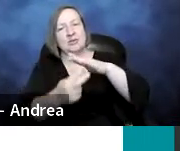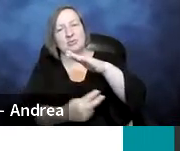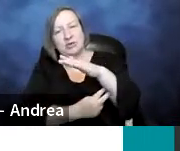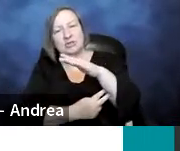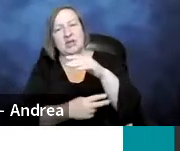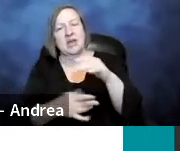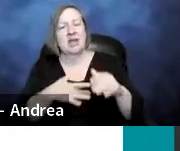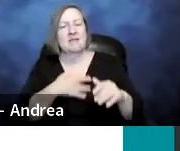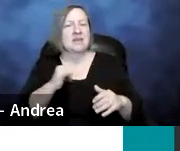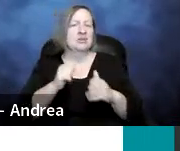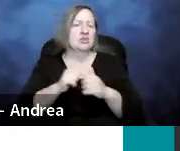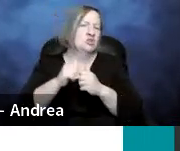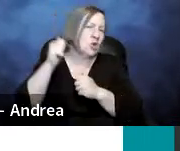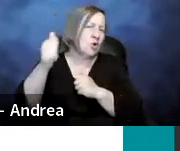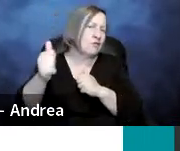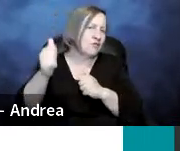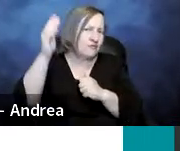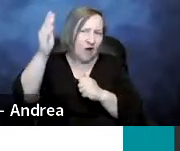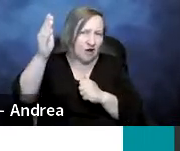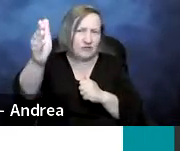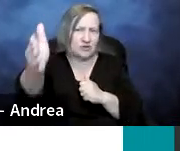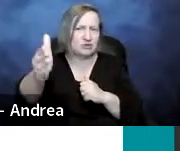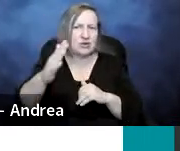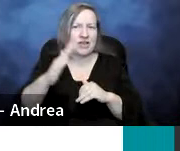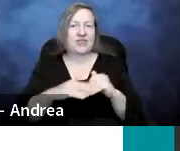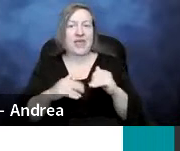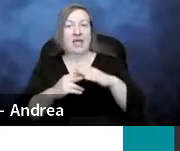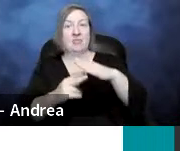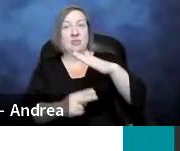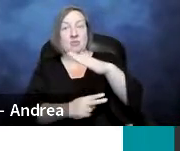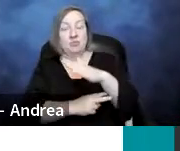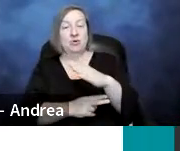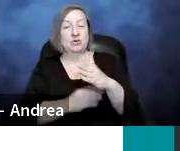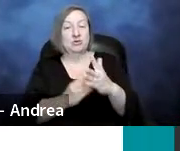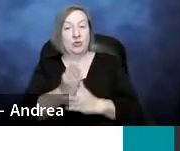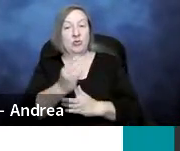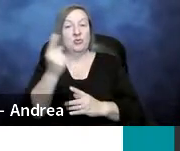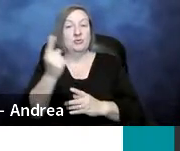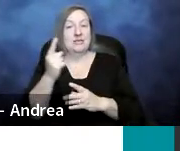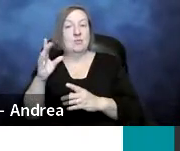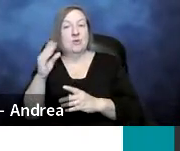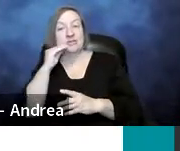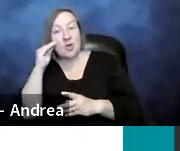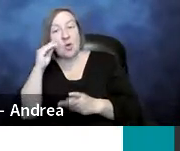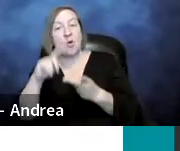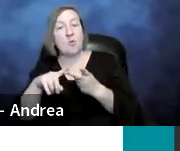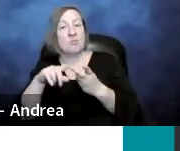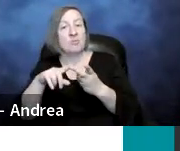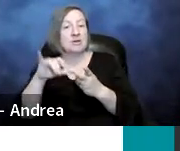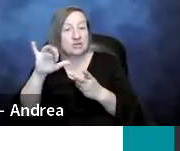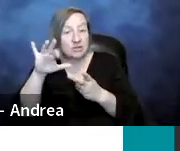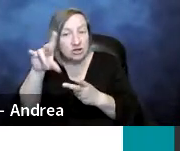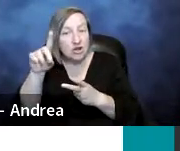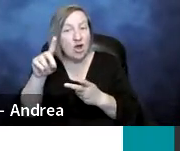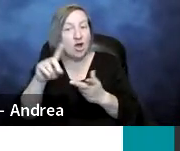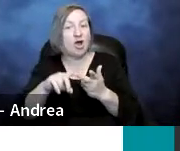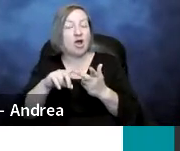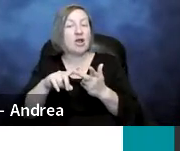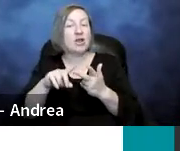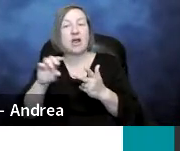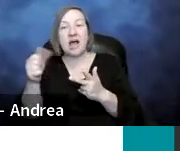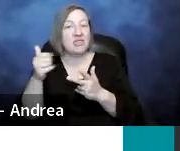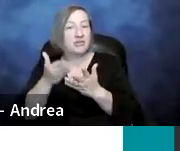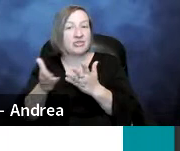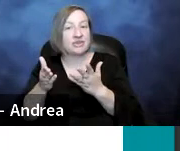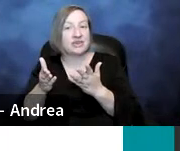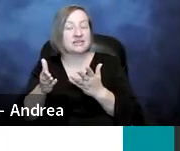so far in the future versus this bridge going through someone's home, backyard, and anything else,